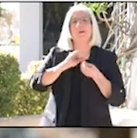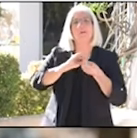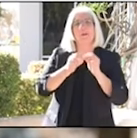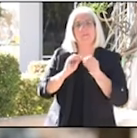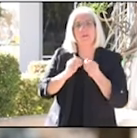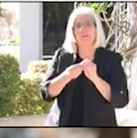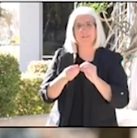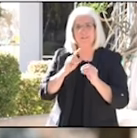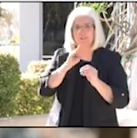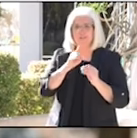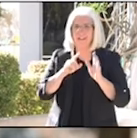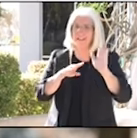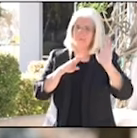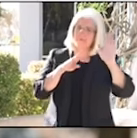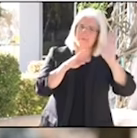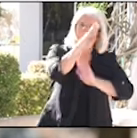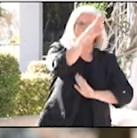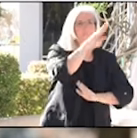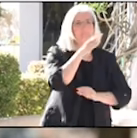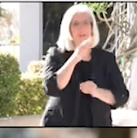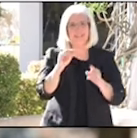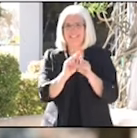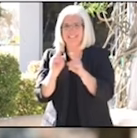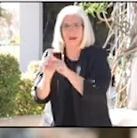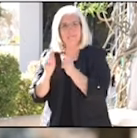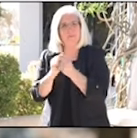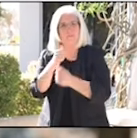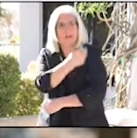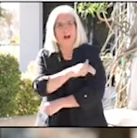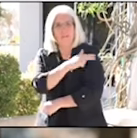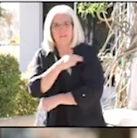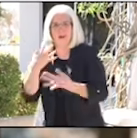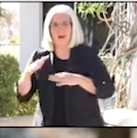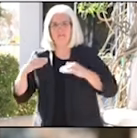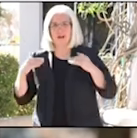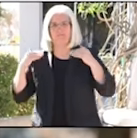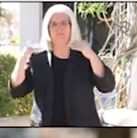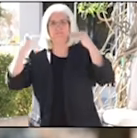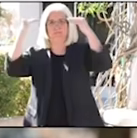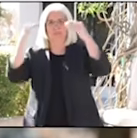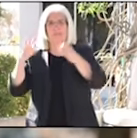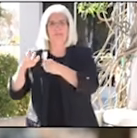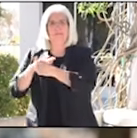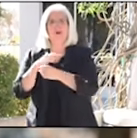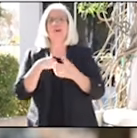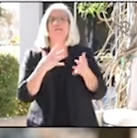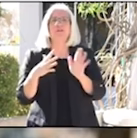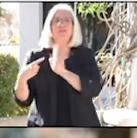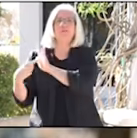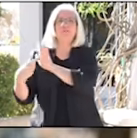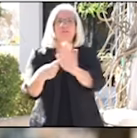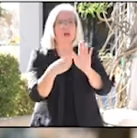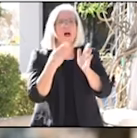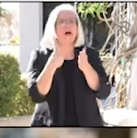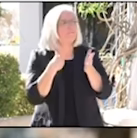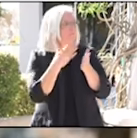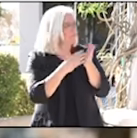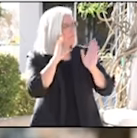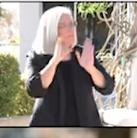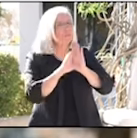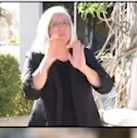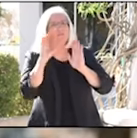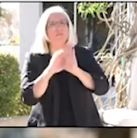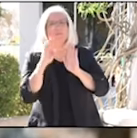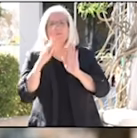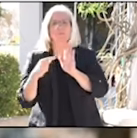We have a few graphs here to show you. I'm going to tell you what I see, and I want to show you what I see. I